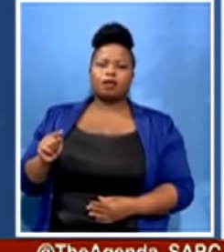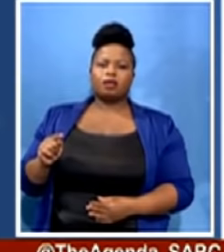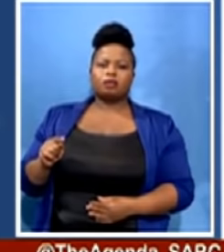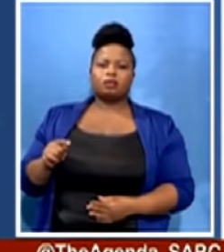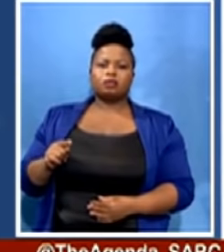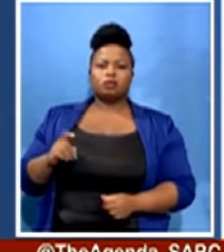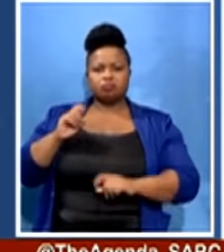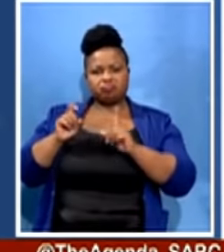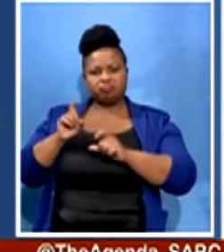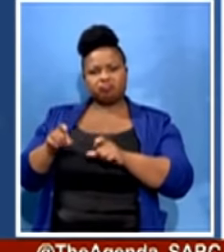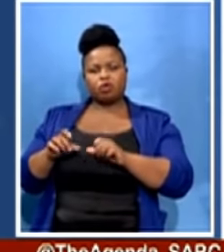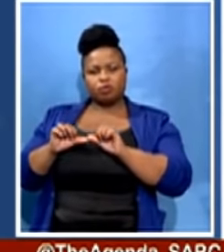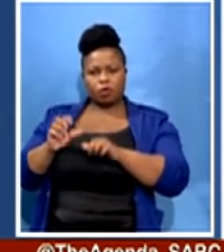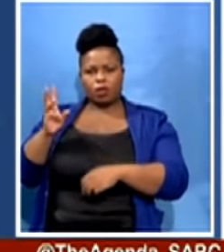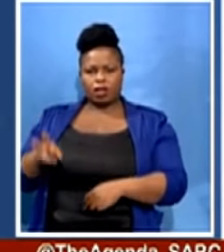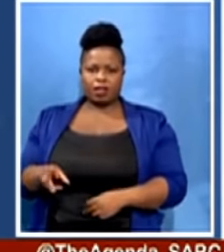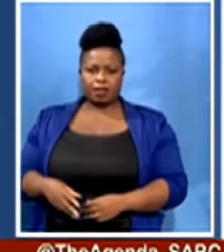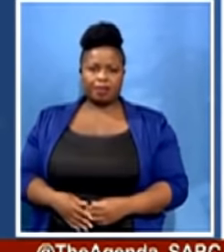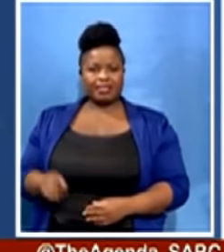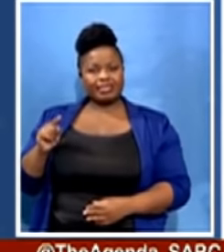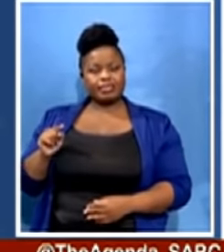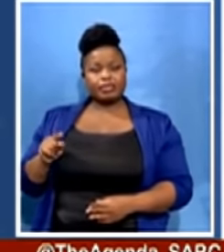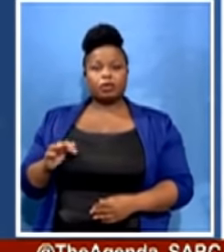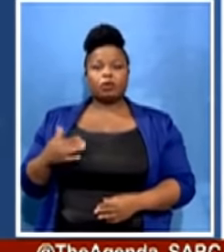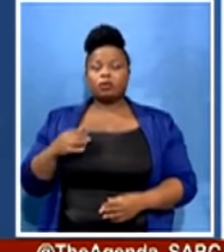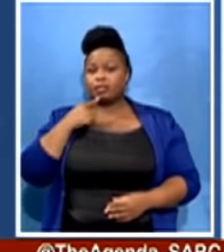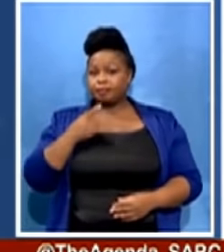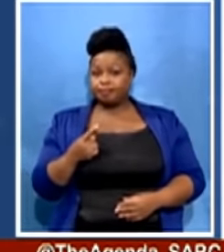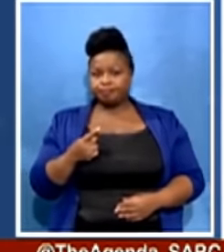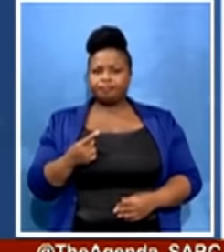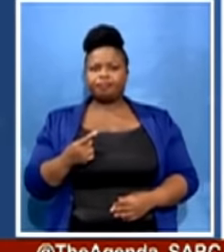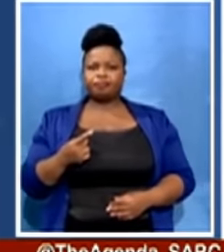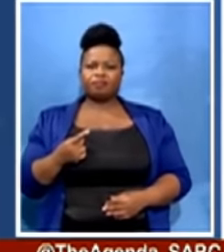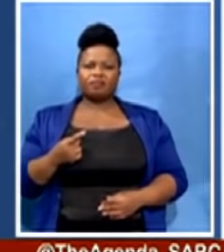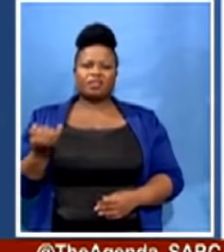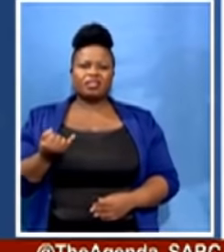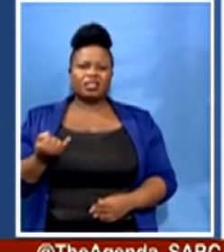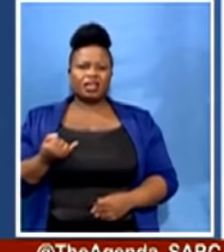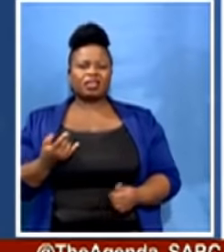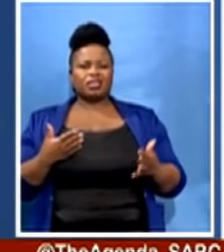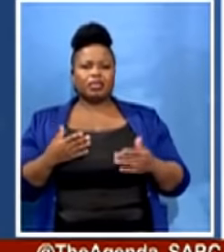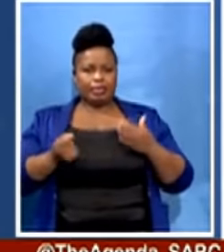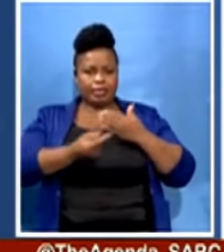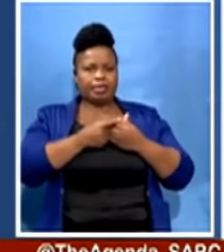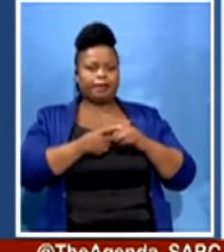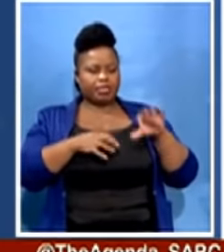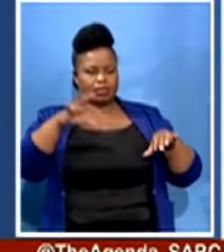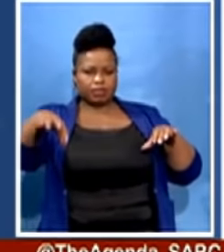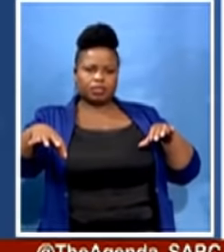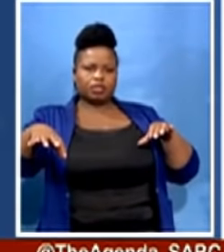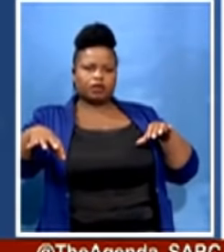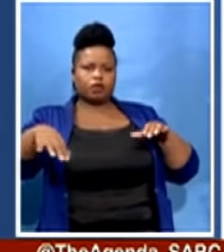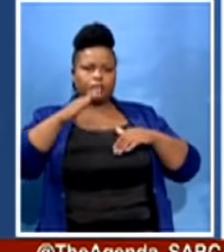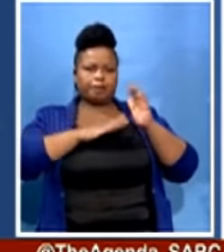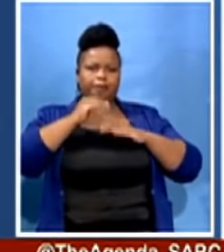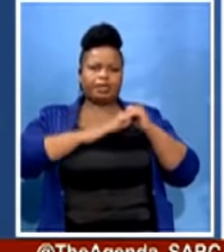this incident, like I say, is like two or so streets away from the hearings, interspersed by a